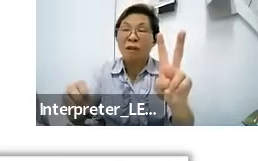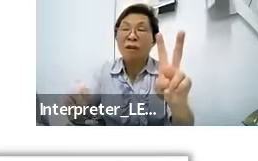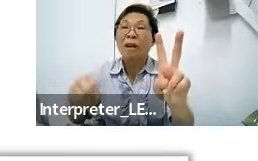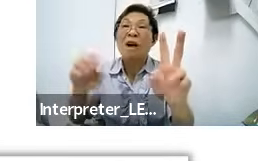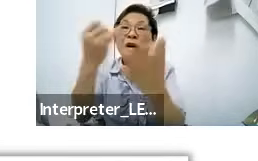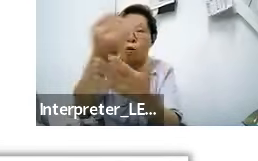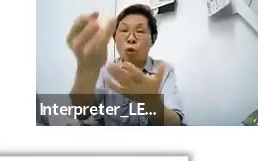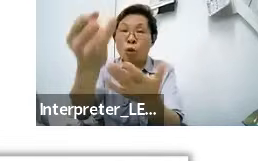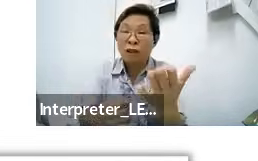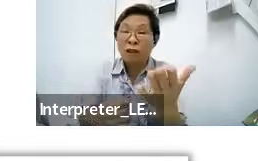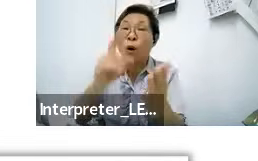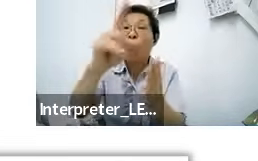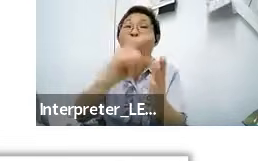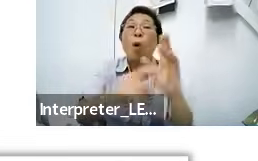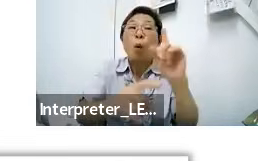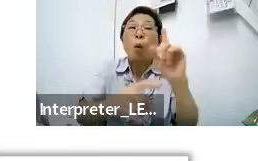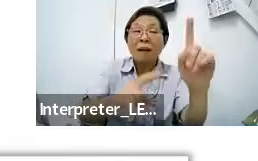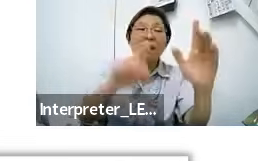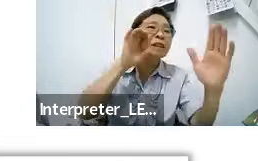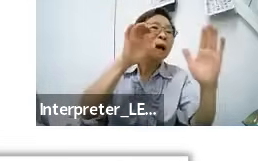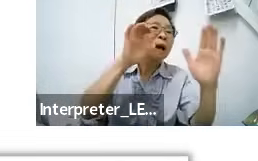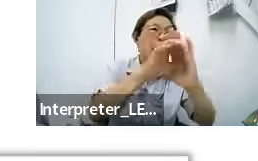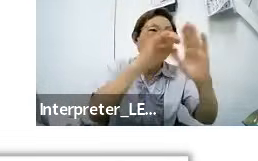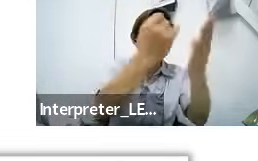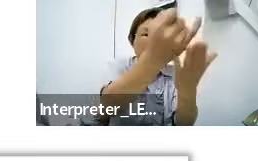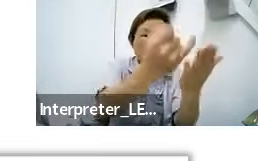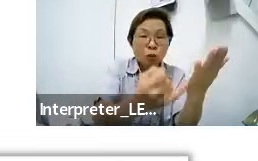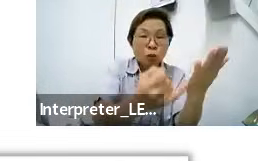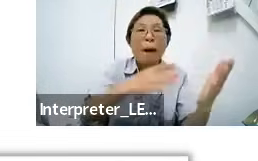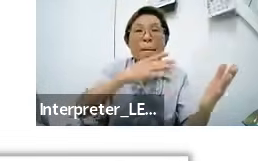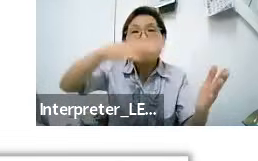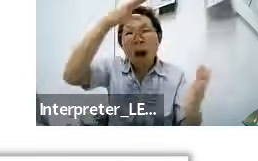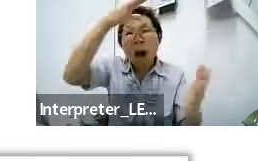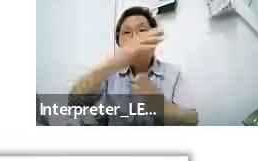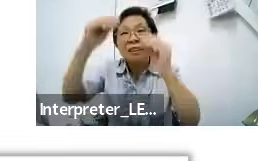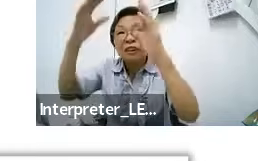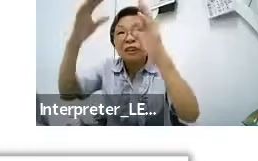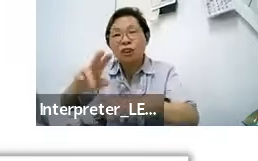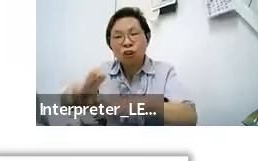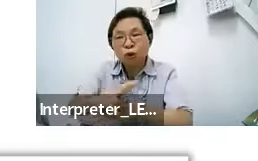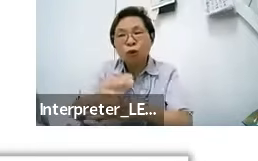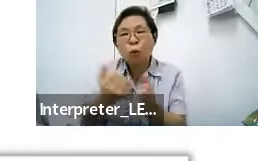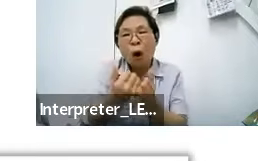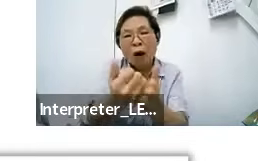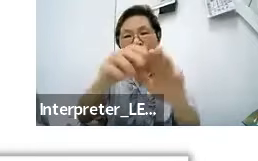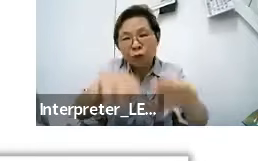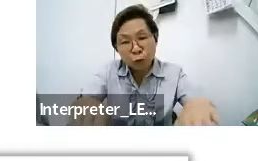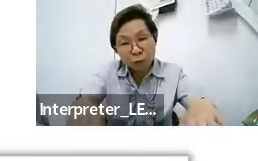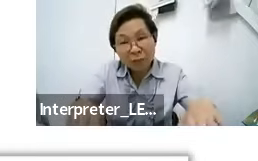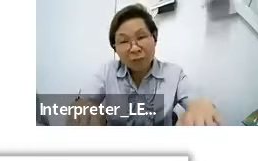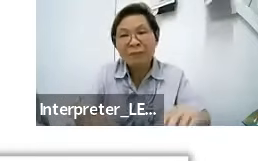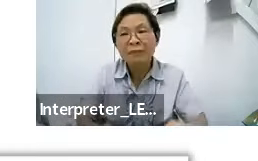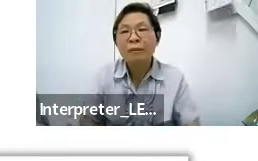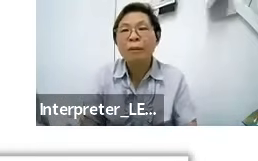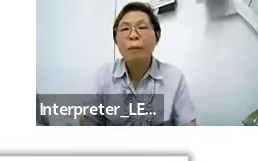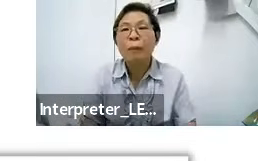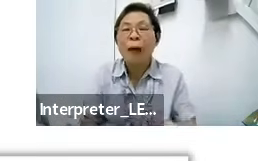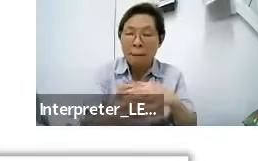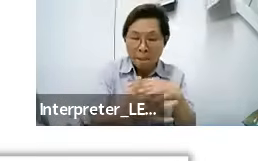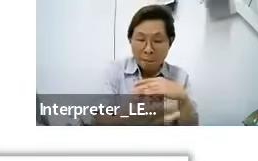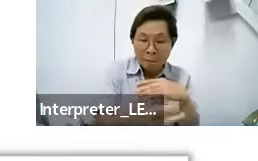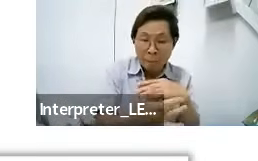illustration show a technique that the parents and teachers could use to help their child. So, and the